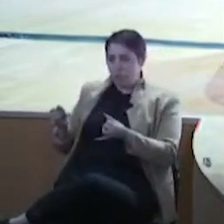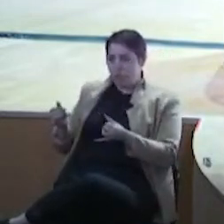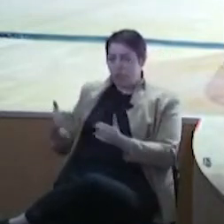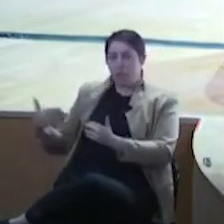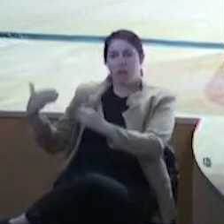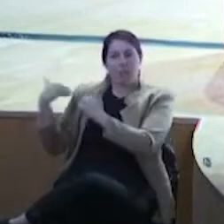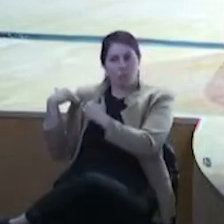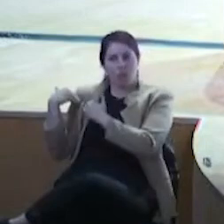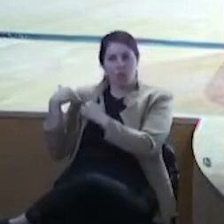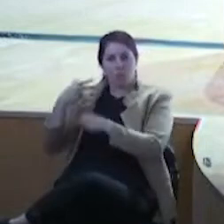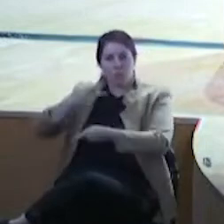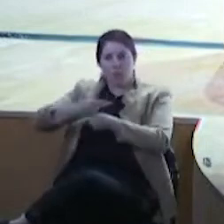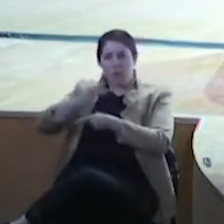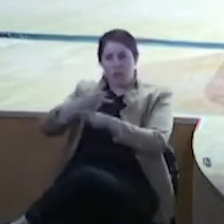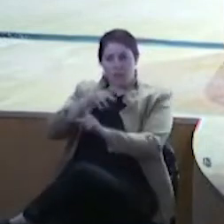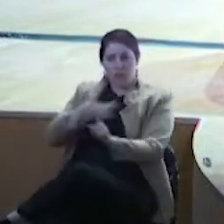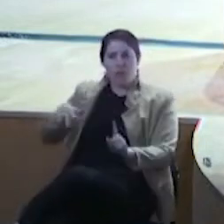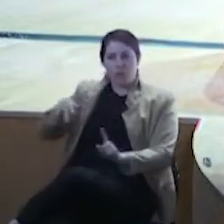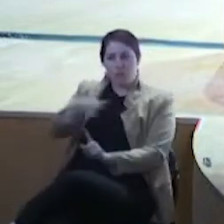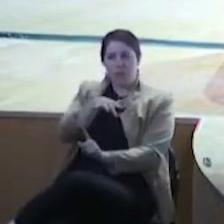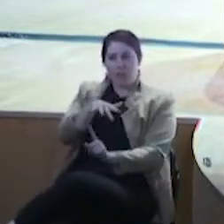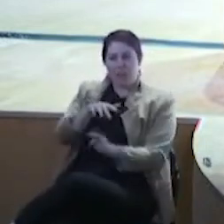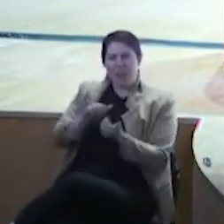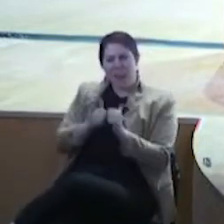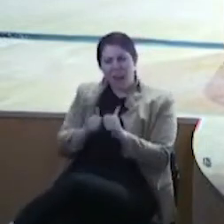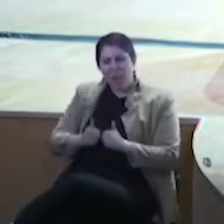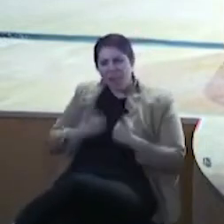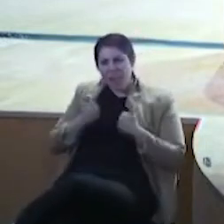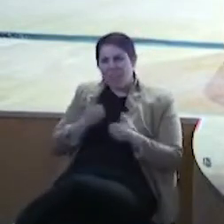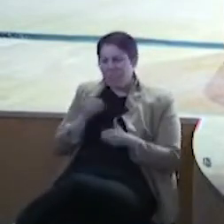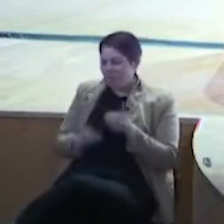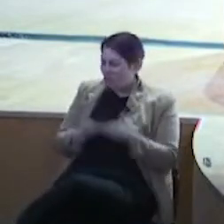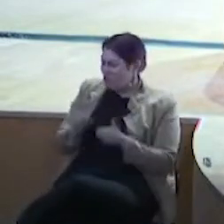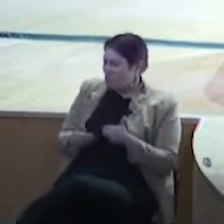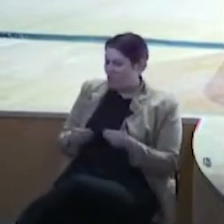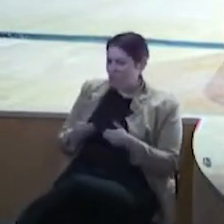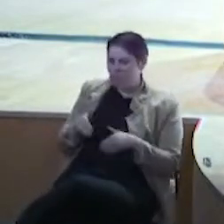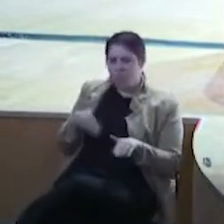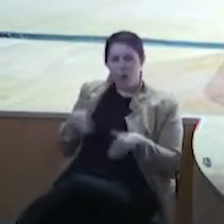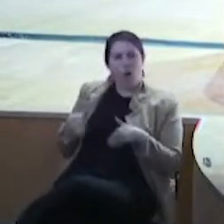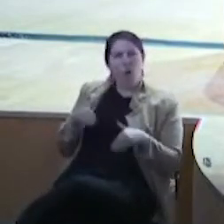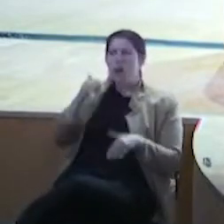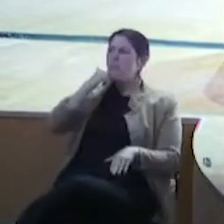responsibility about the way that we live and walk on this land.